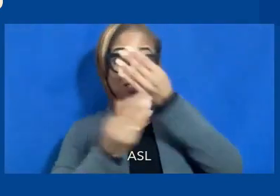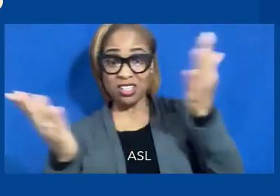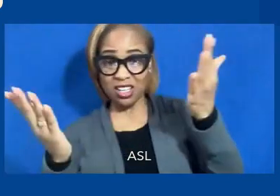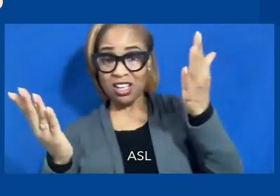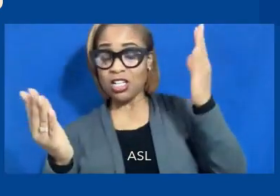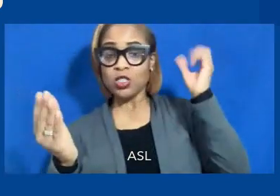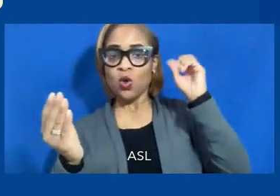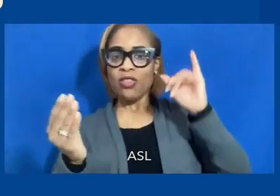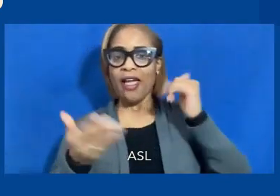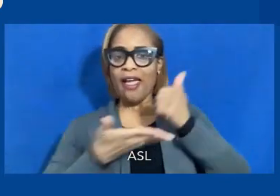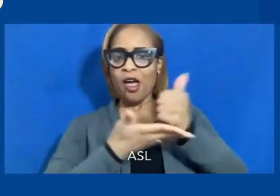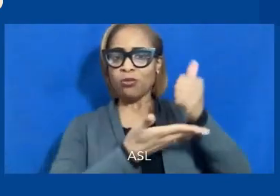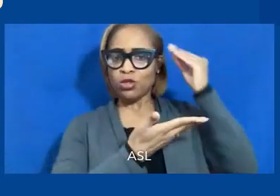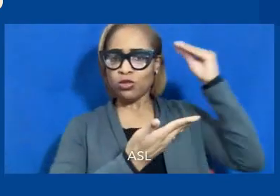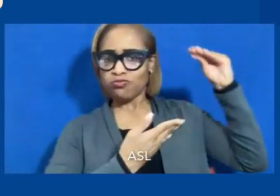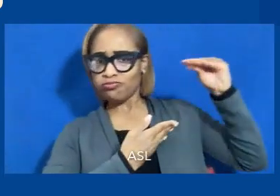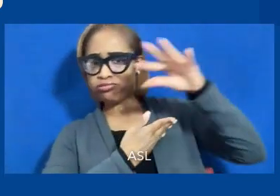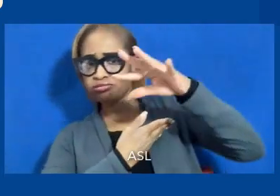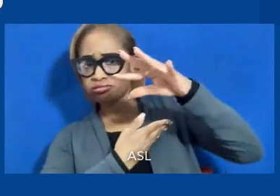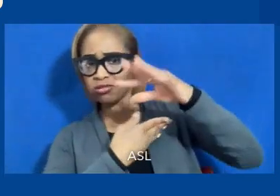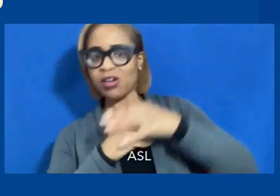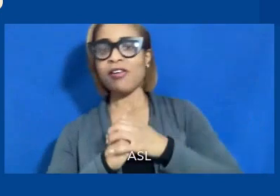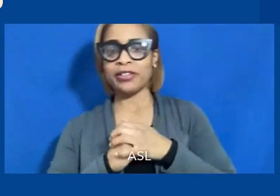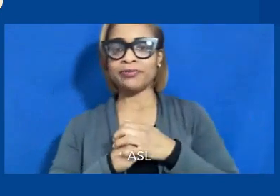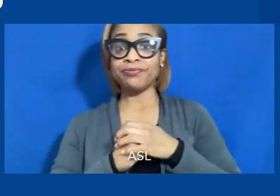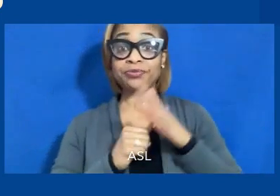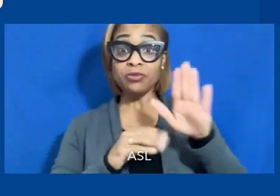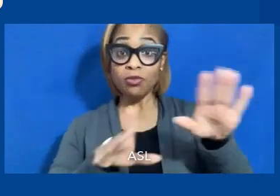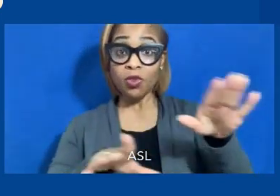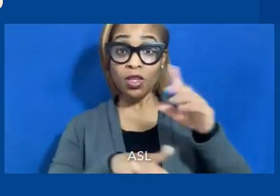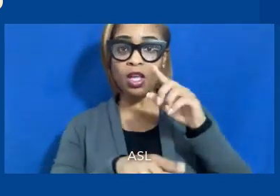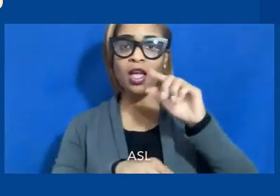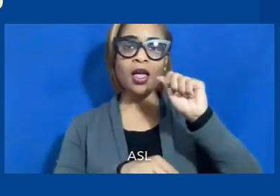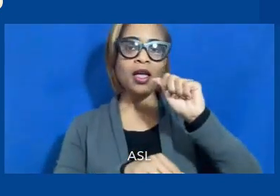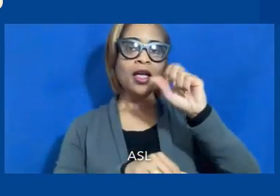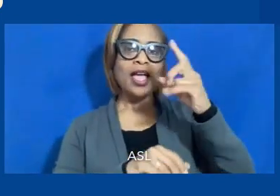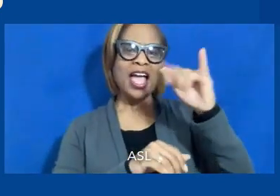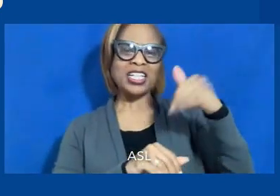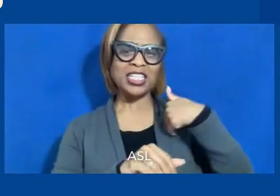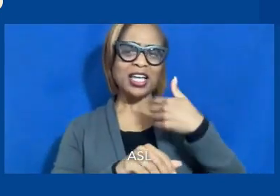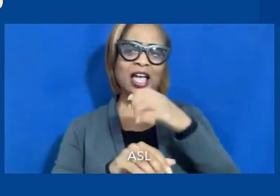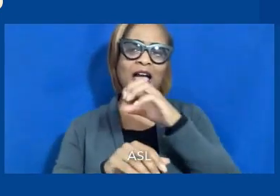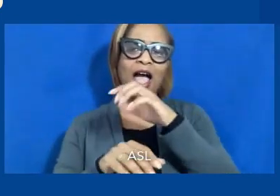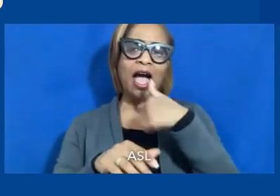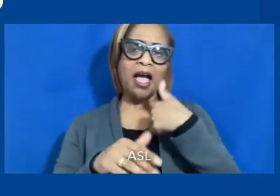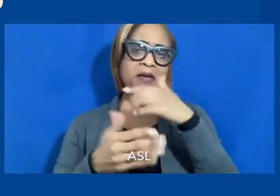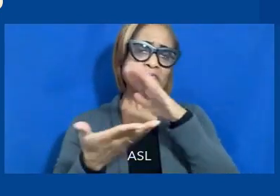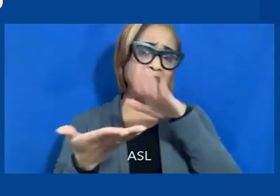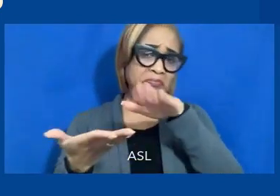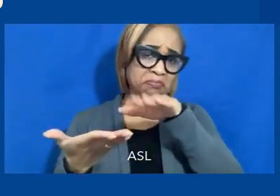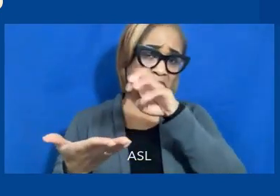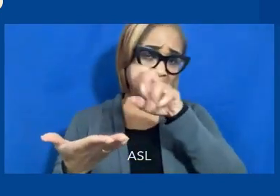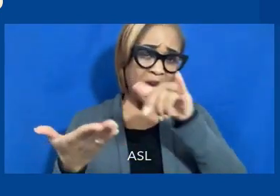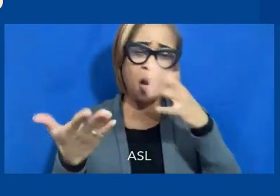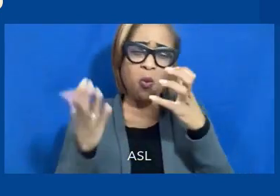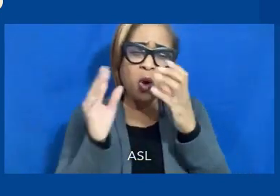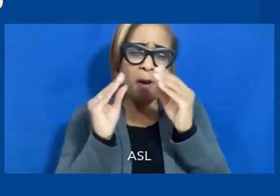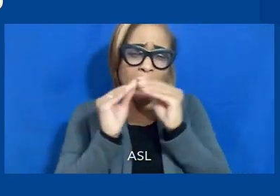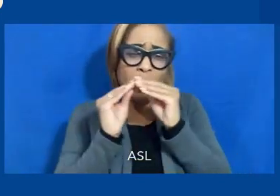Emily, can I? Oh, go ahead. This is Ashley. Emily, I just wanted to kind of dive deeper